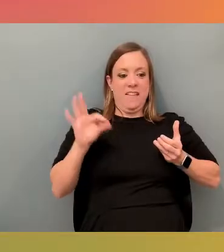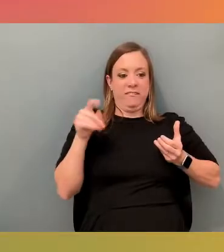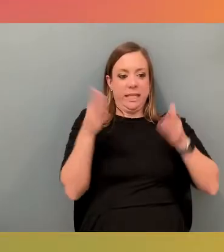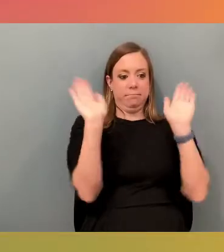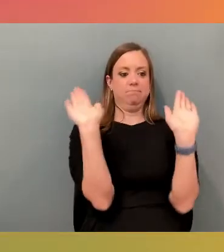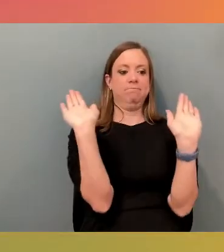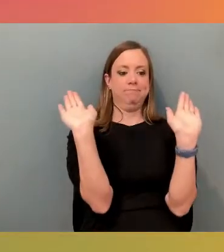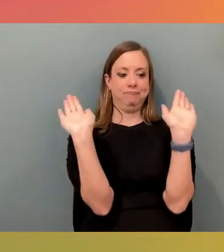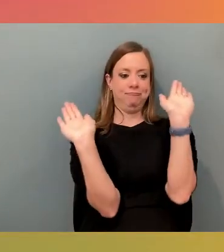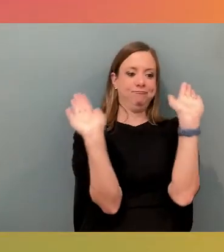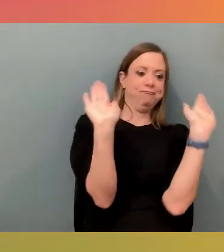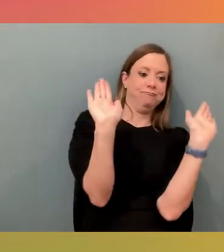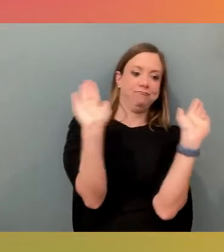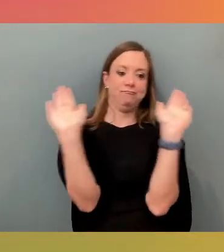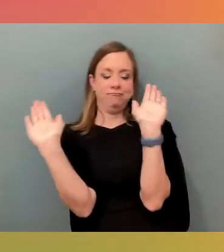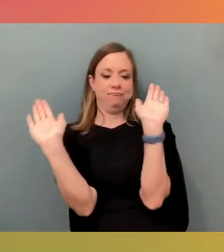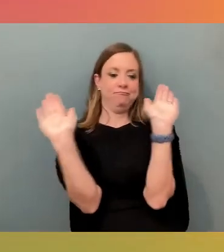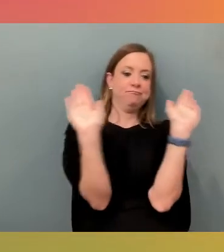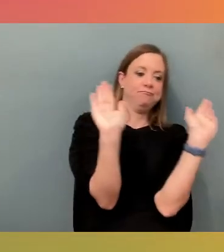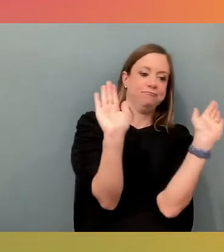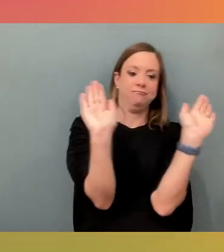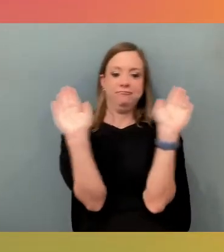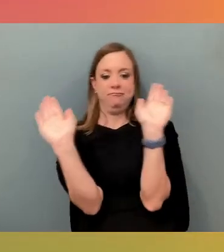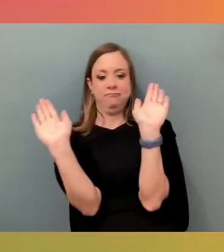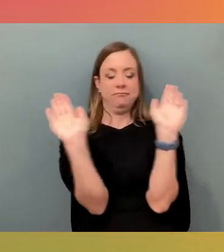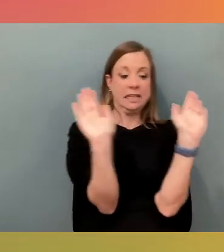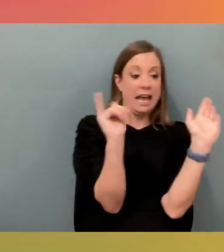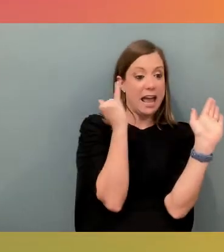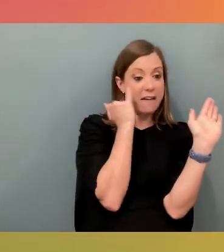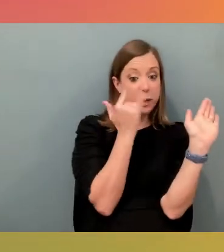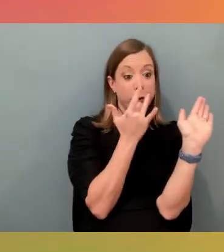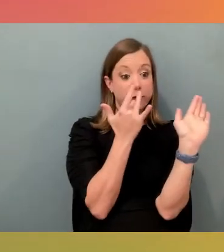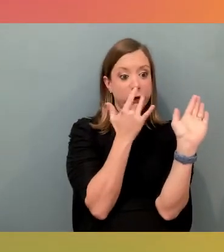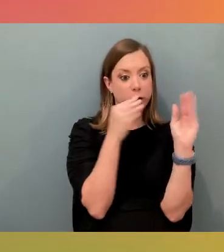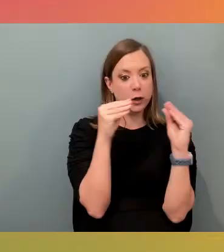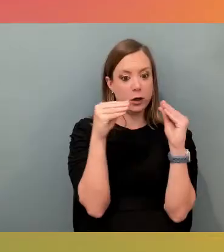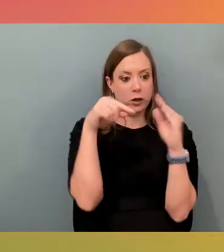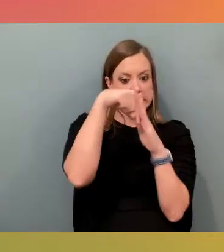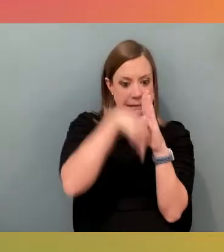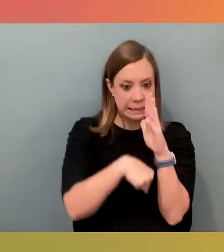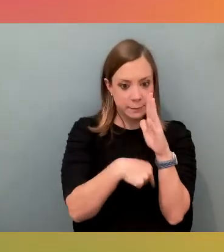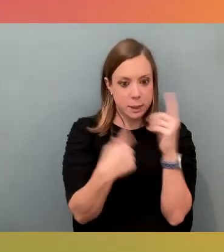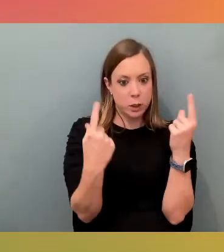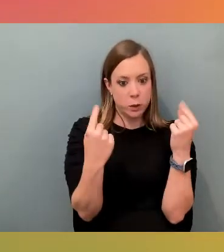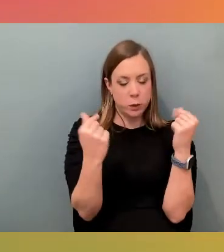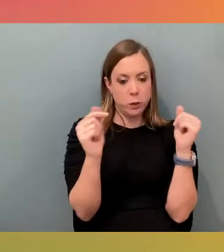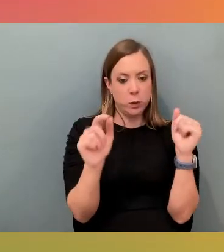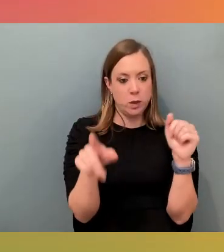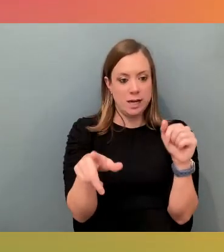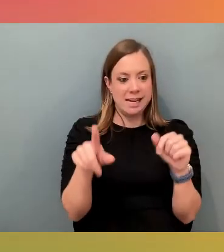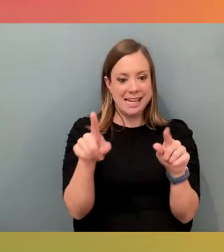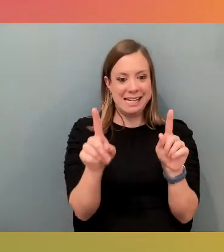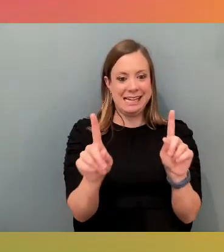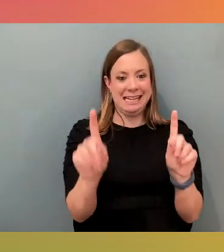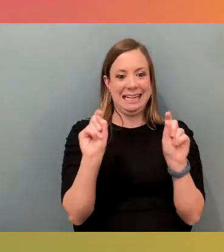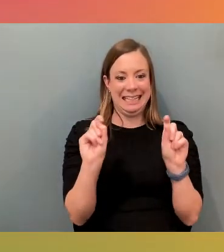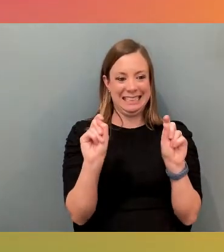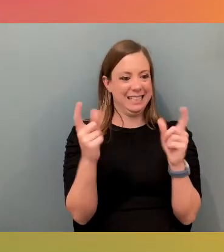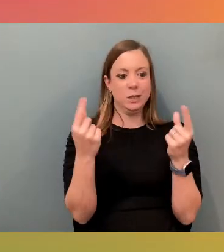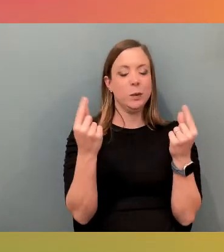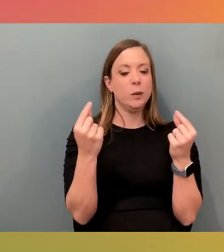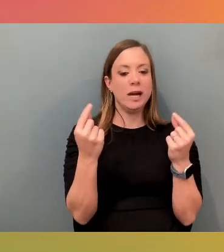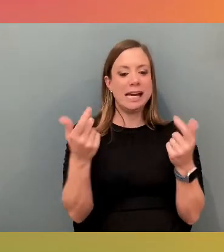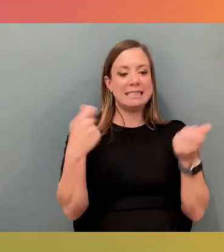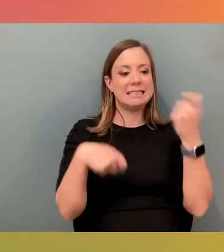flexed. Option 2, if you'd like to go a little deeper, is to draw your knees into your armpits by reaching your